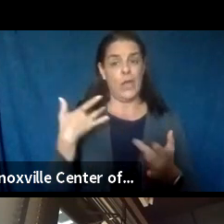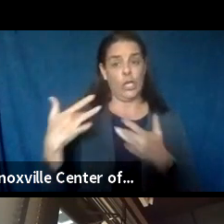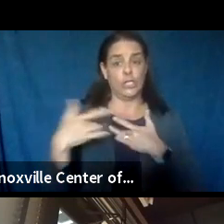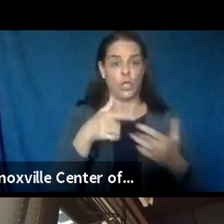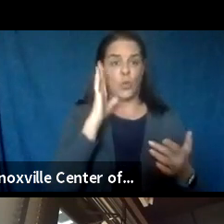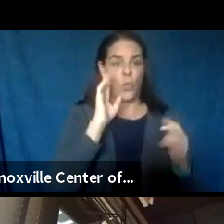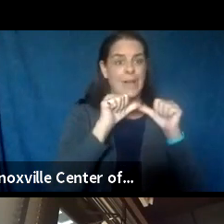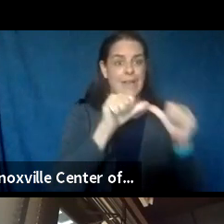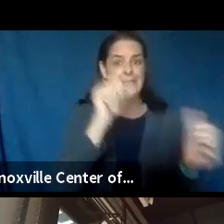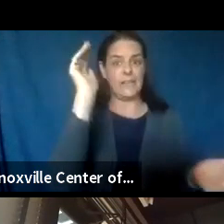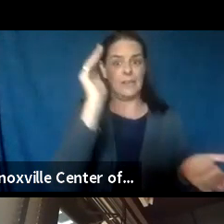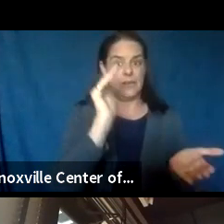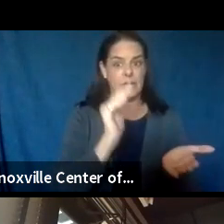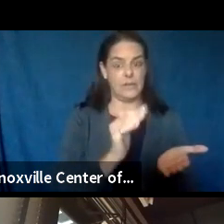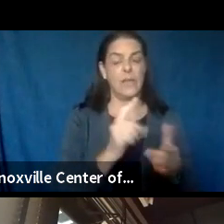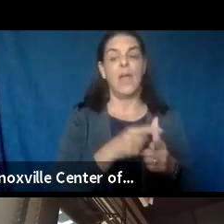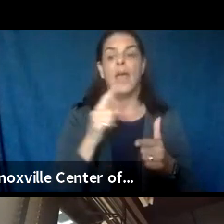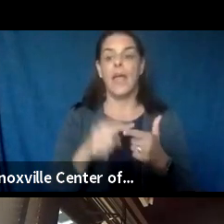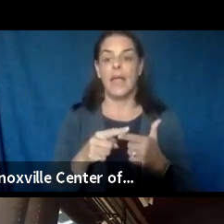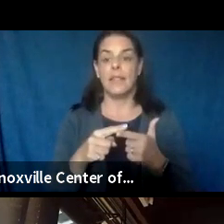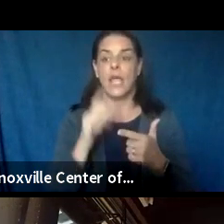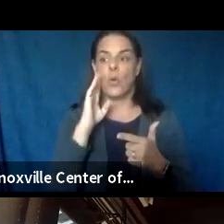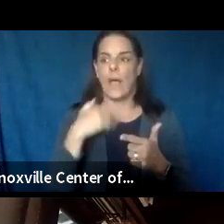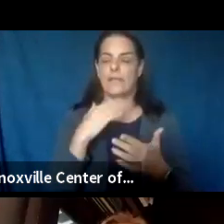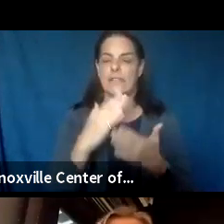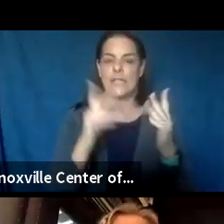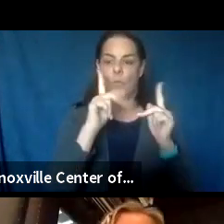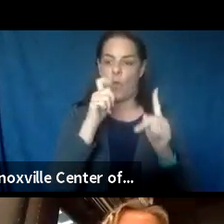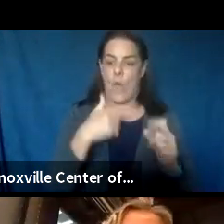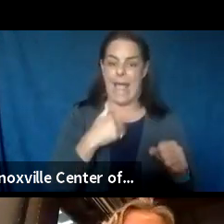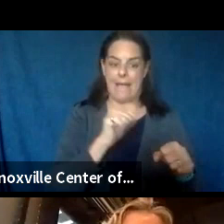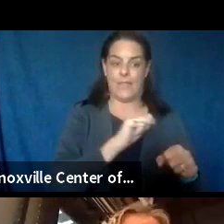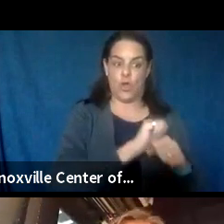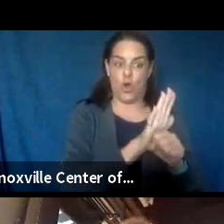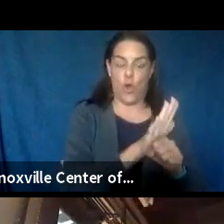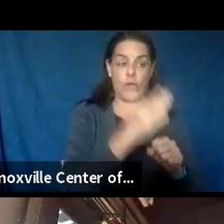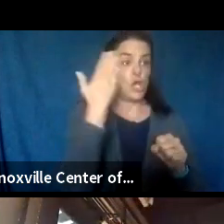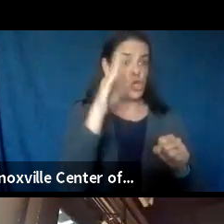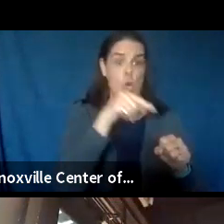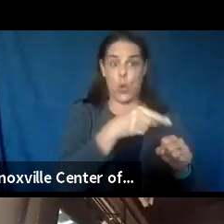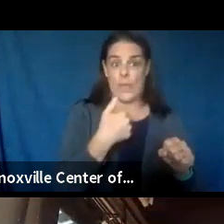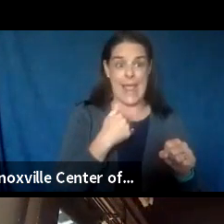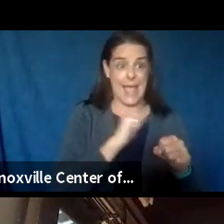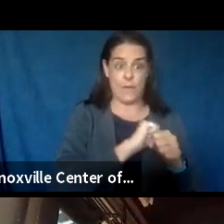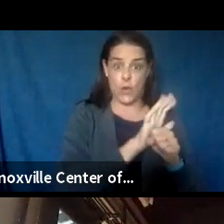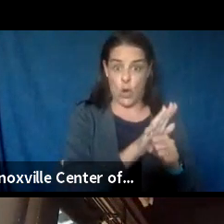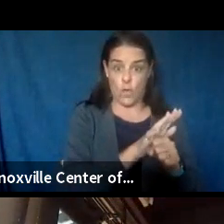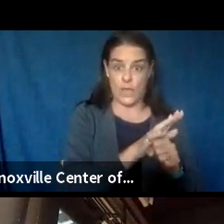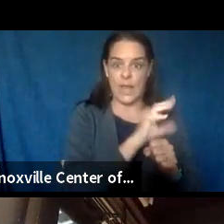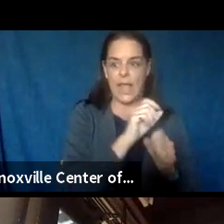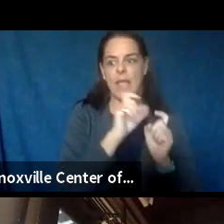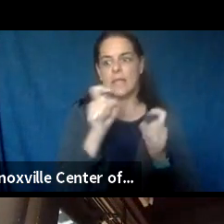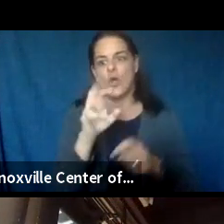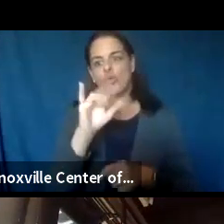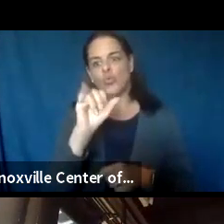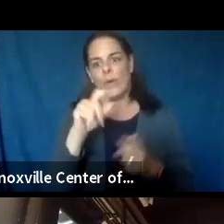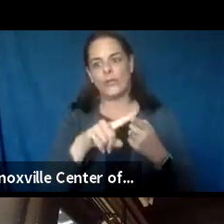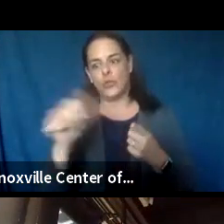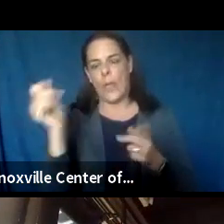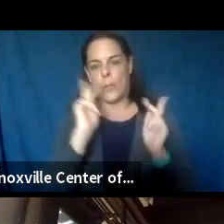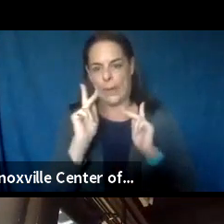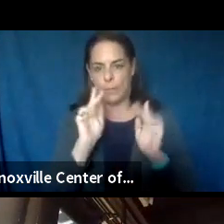down. And then we'll have people who have COVID, who don't know they have COVID, and putting others at risk. So